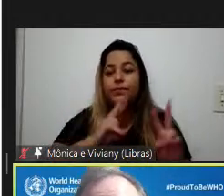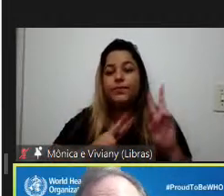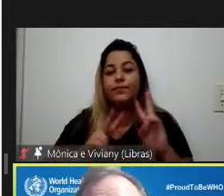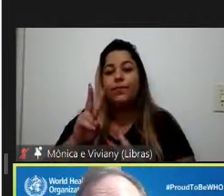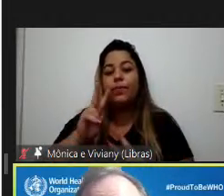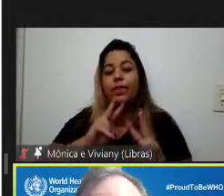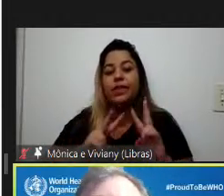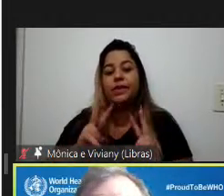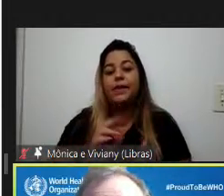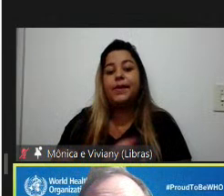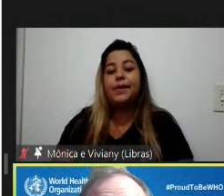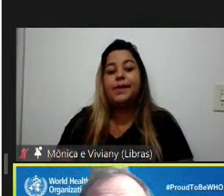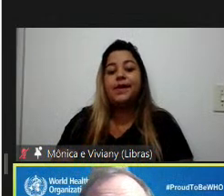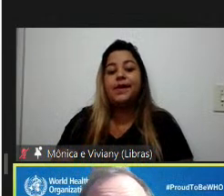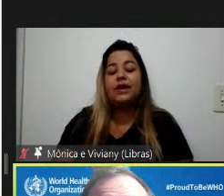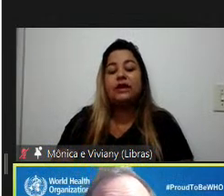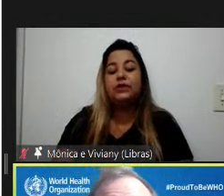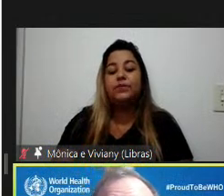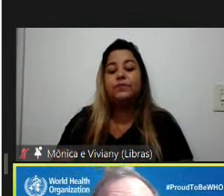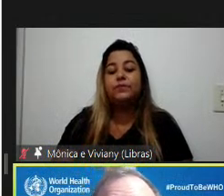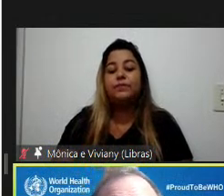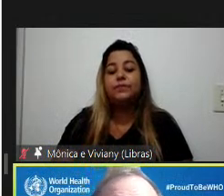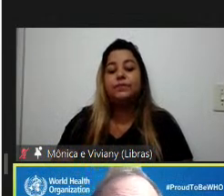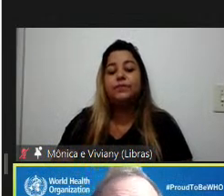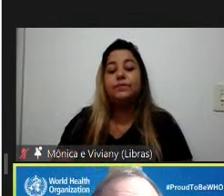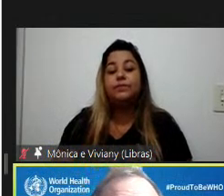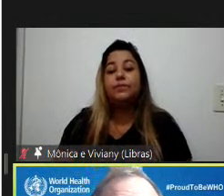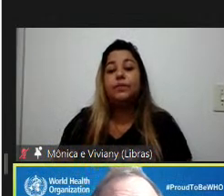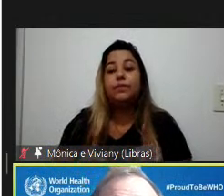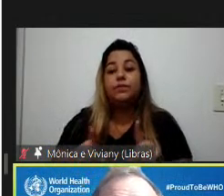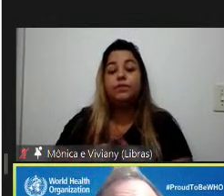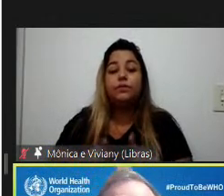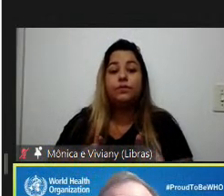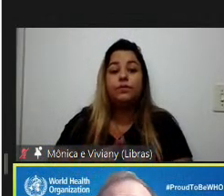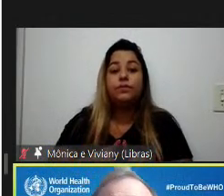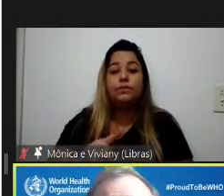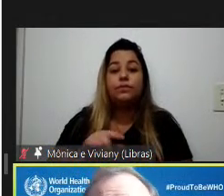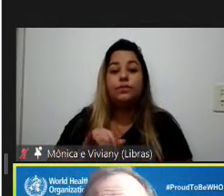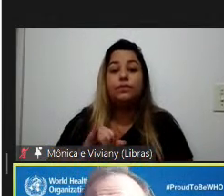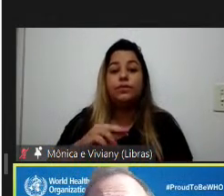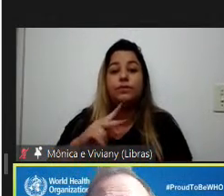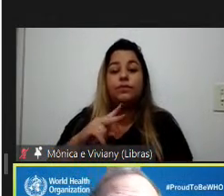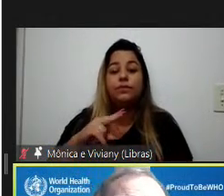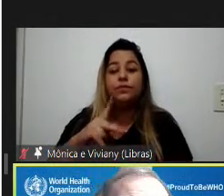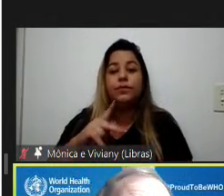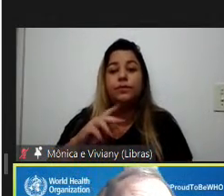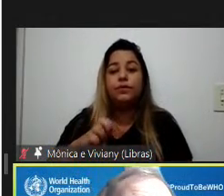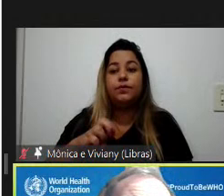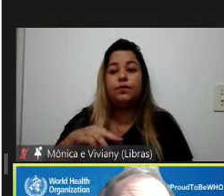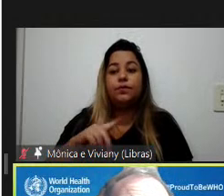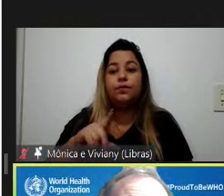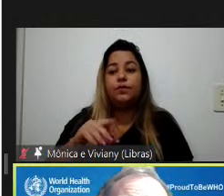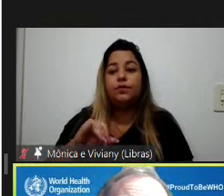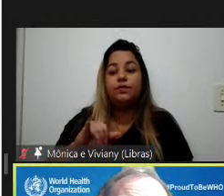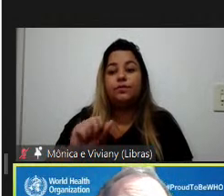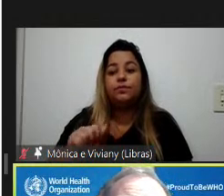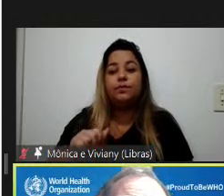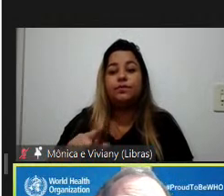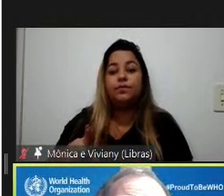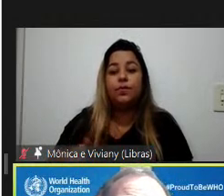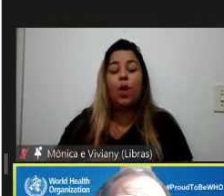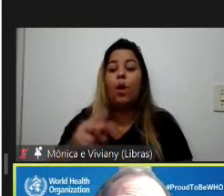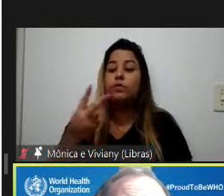alignment of the epidemiological situation with health plans. Second problem which we have found is